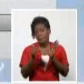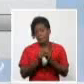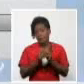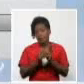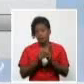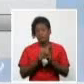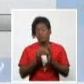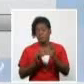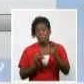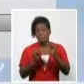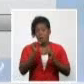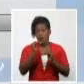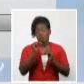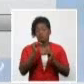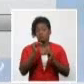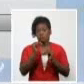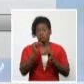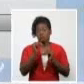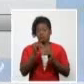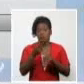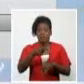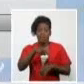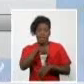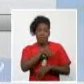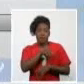with a total of